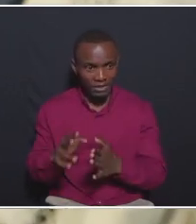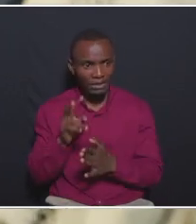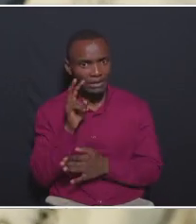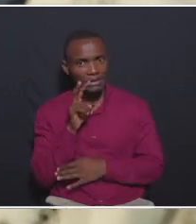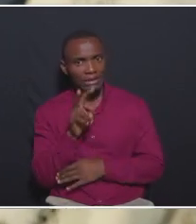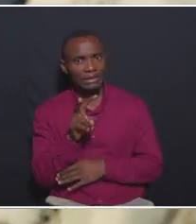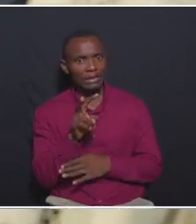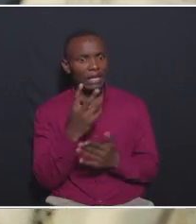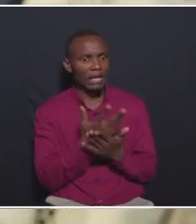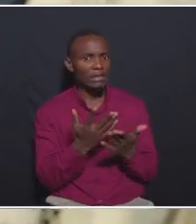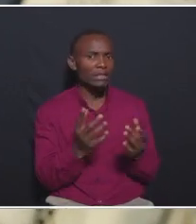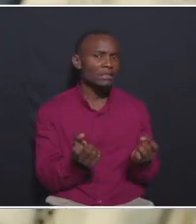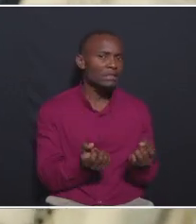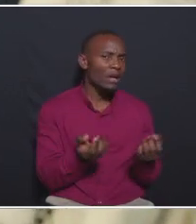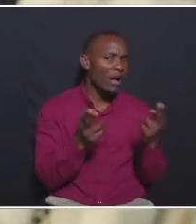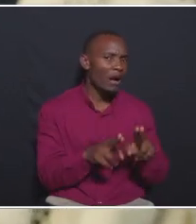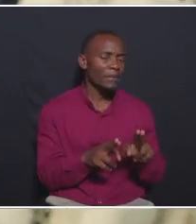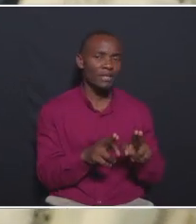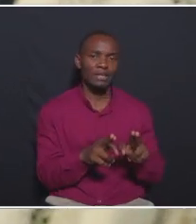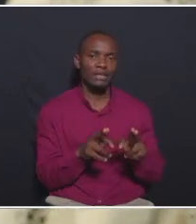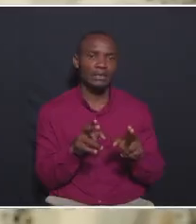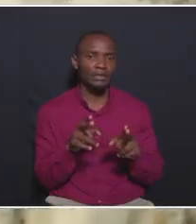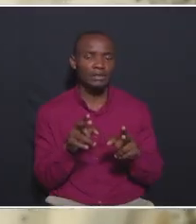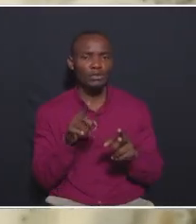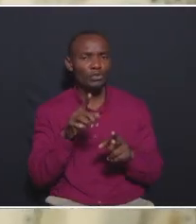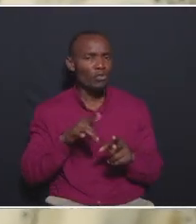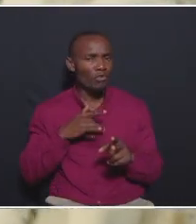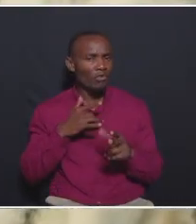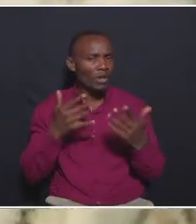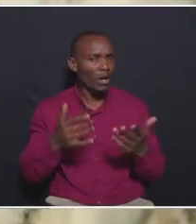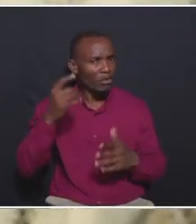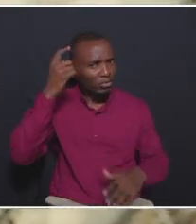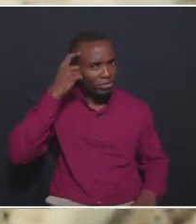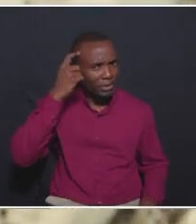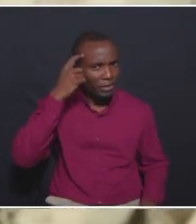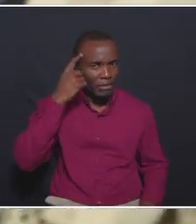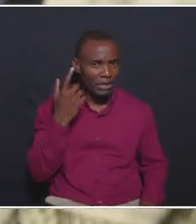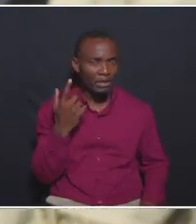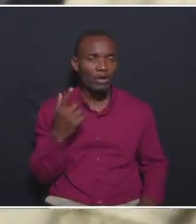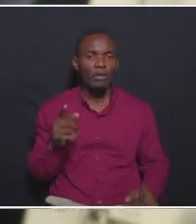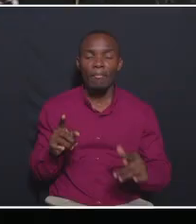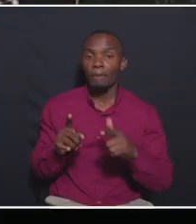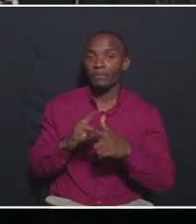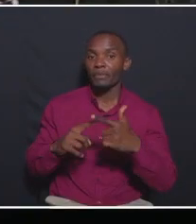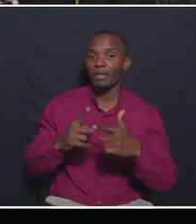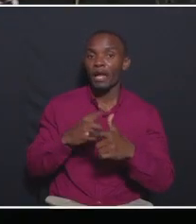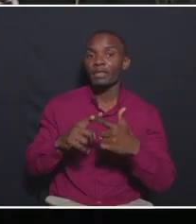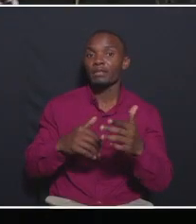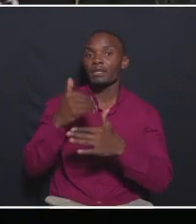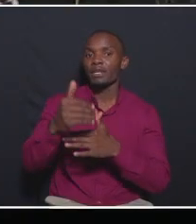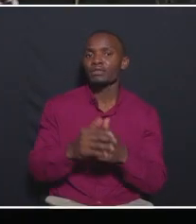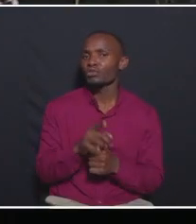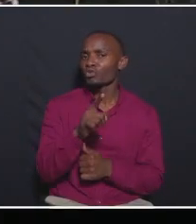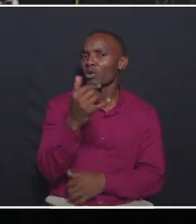happened, you being on ground, how was it psychologically and how did you heal? And to Jibril, you as a young